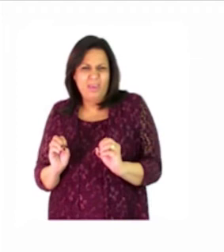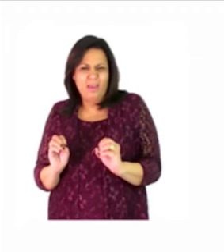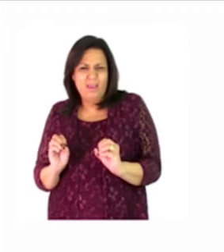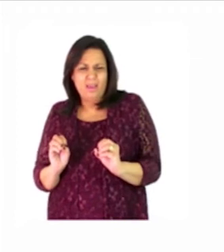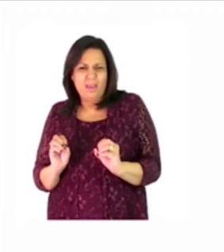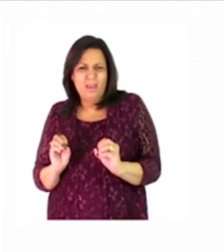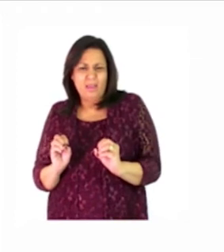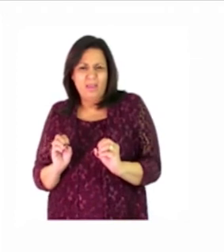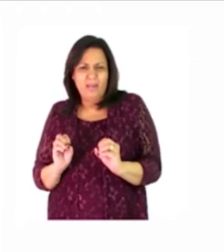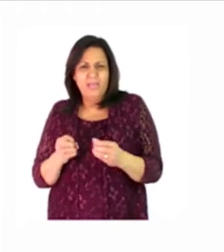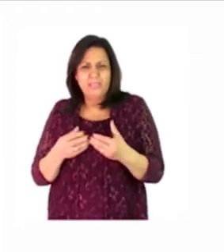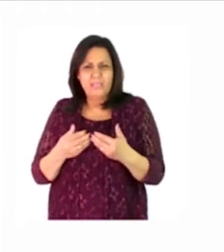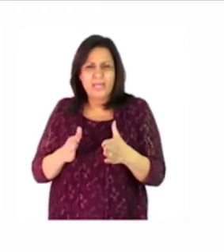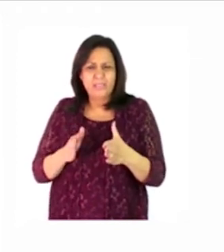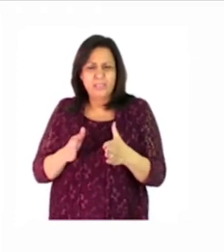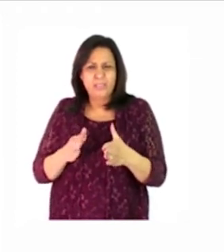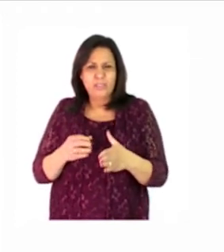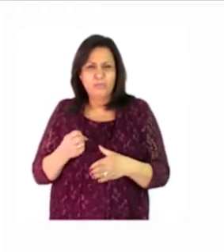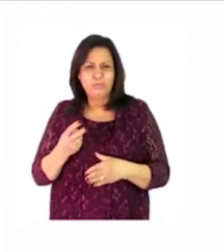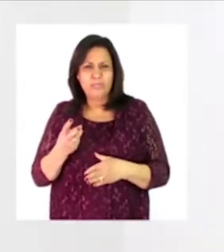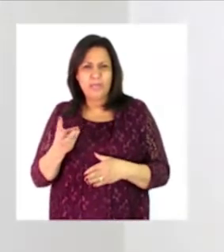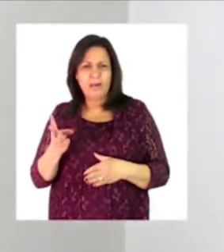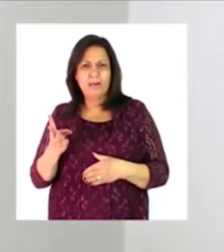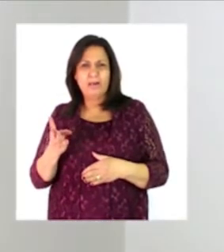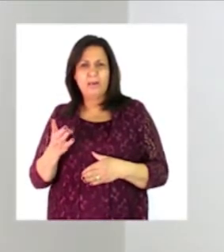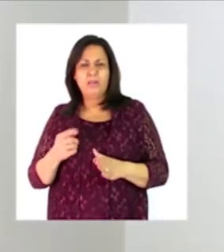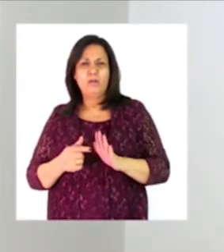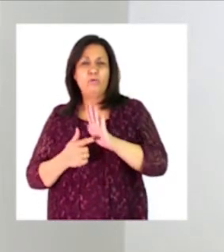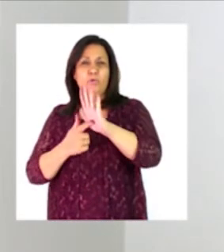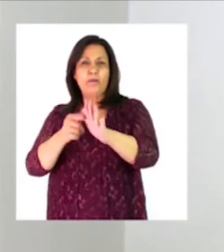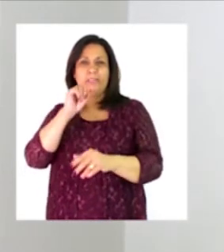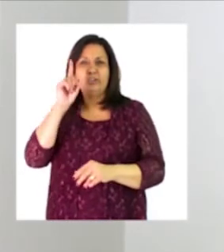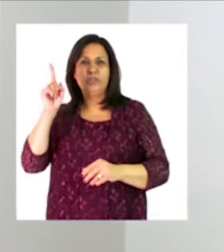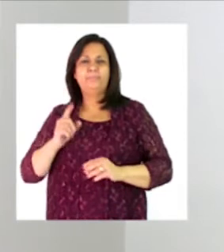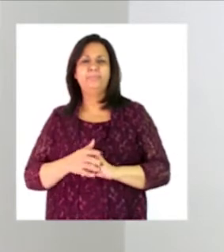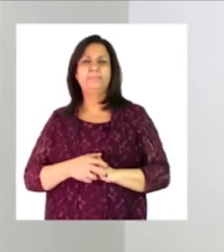go to my board. I have a number line on my board.